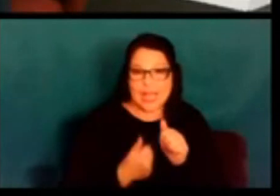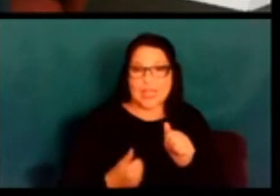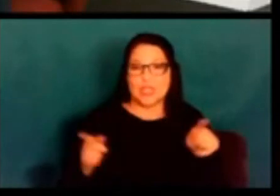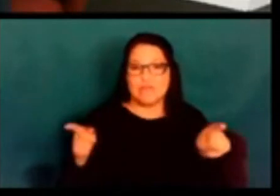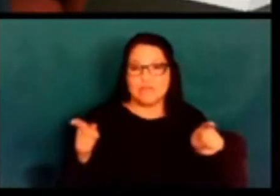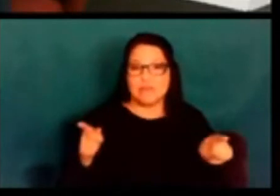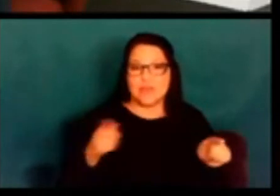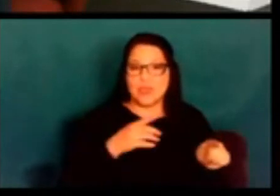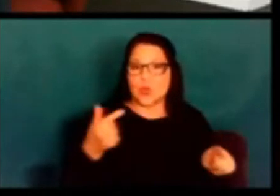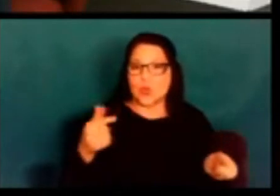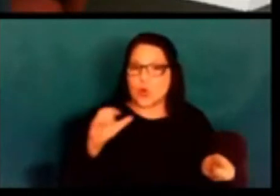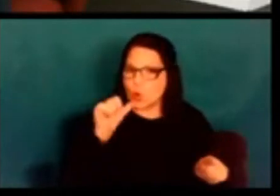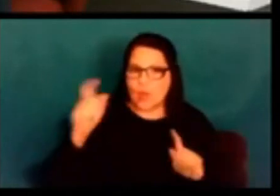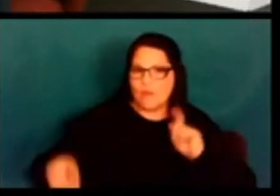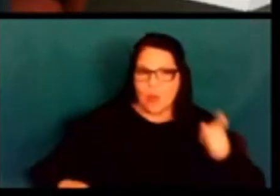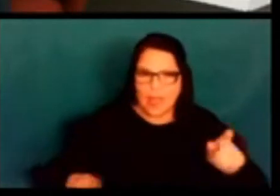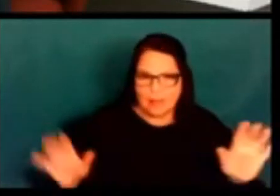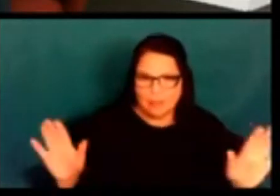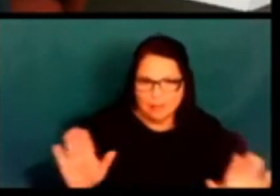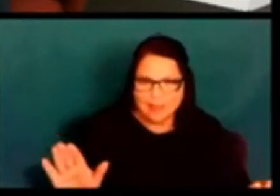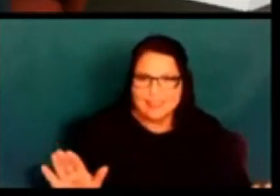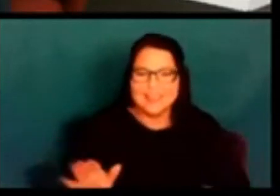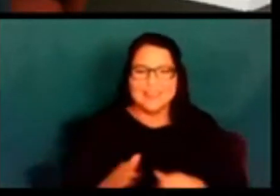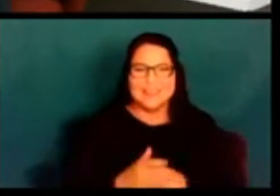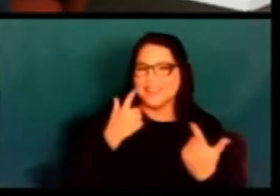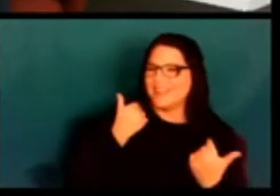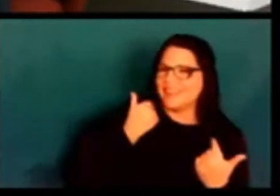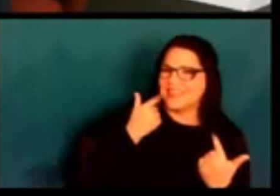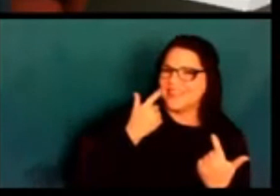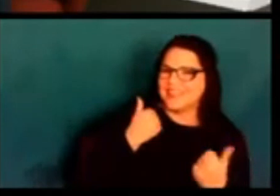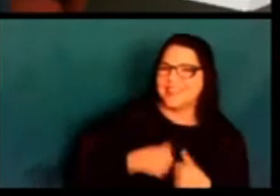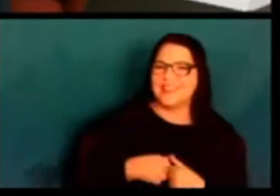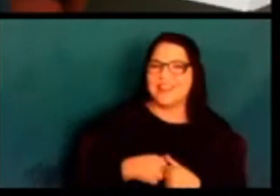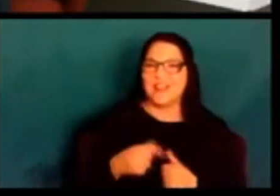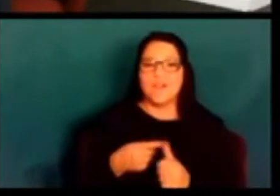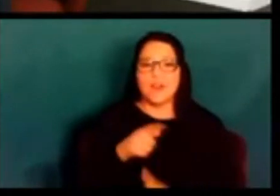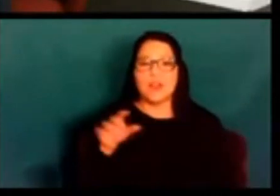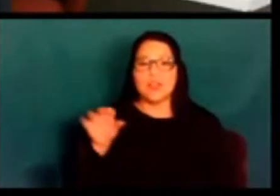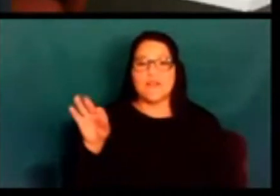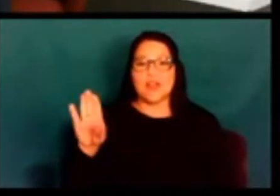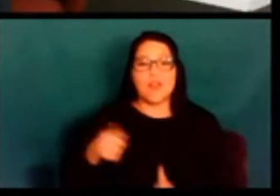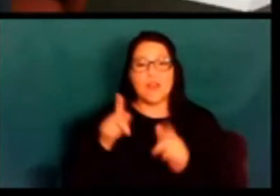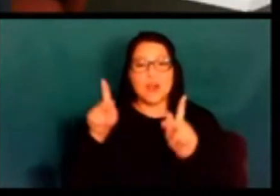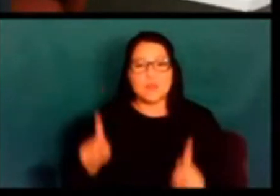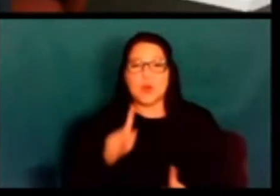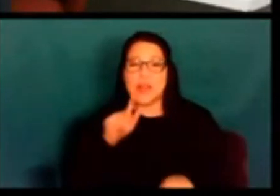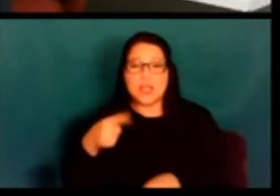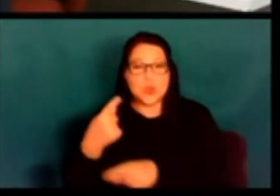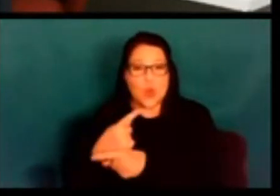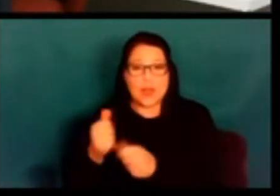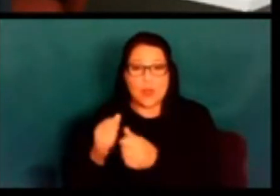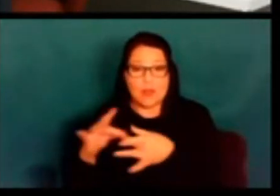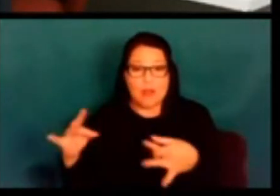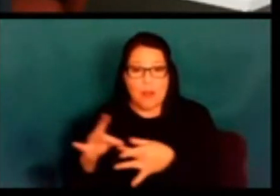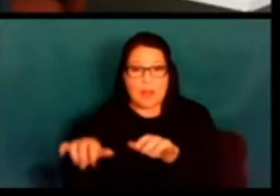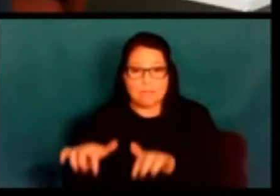anything away. Okay. For Facebook, and it's going to go by the first person to answer it correctly in the comments.